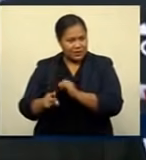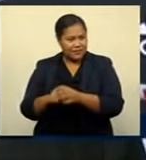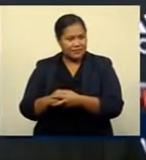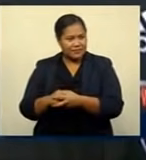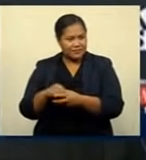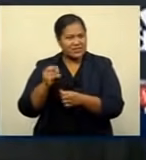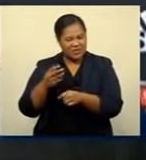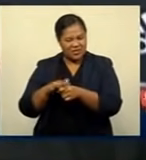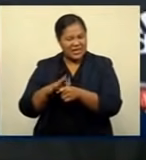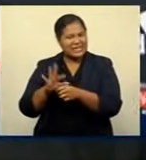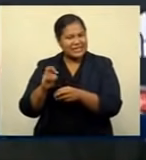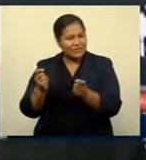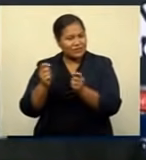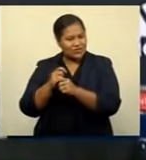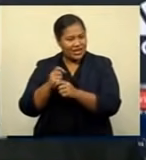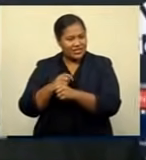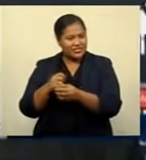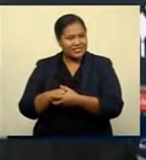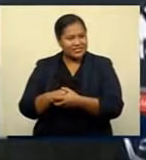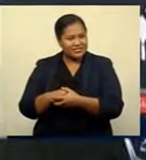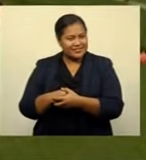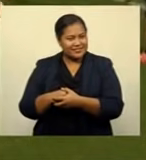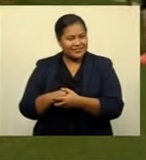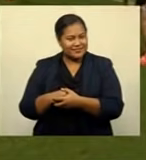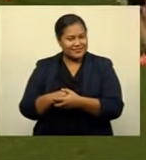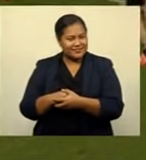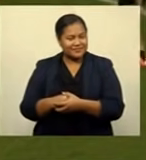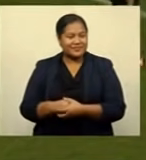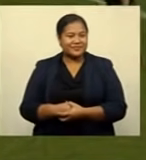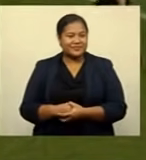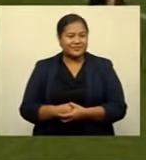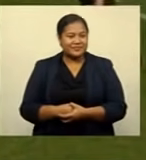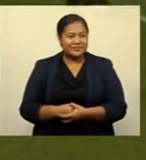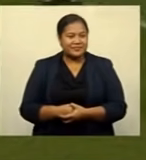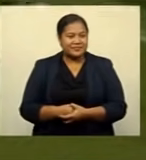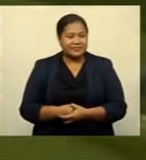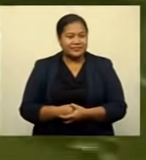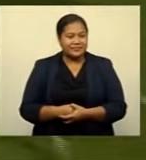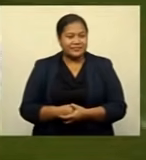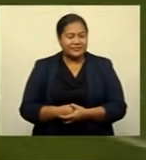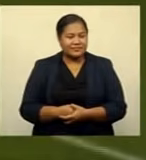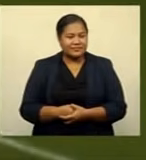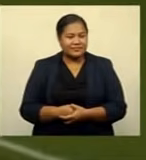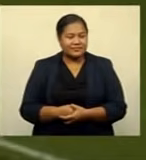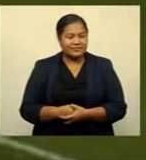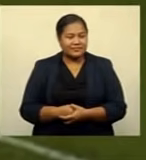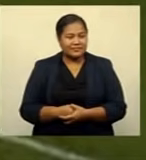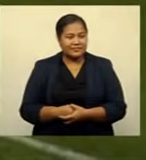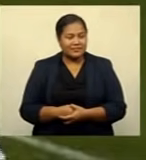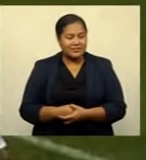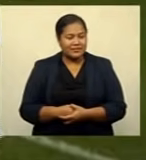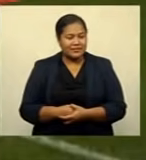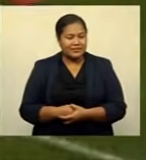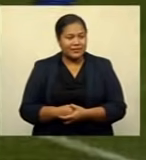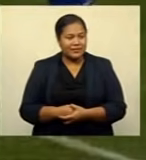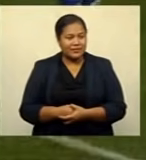some tweaks and changes and got the movement we wanted at the breakdown. Which will stop it, but here's a charge!